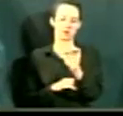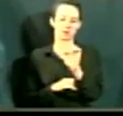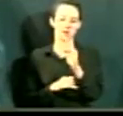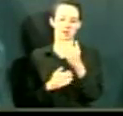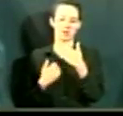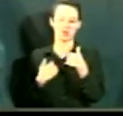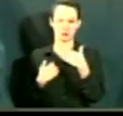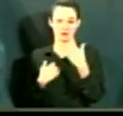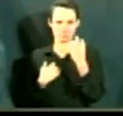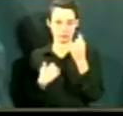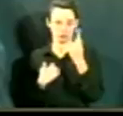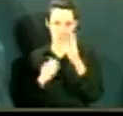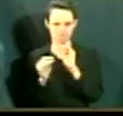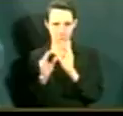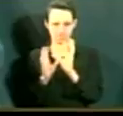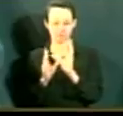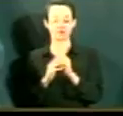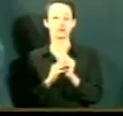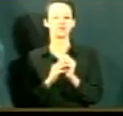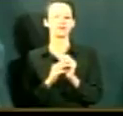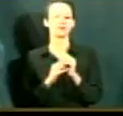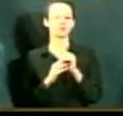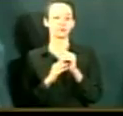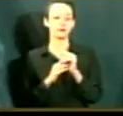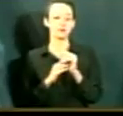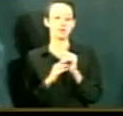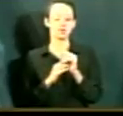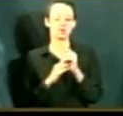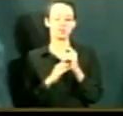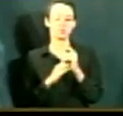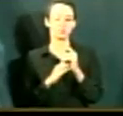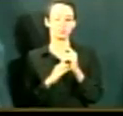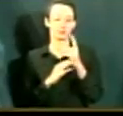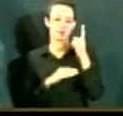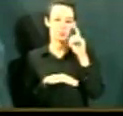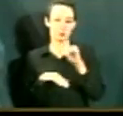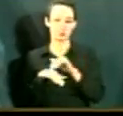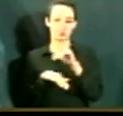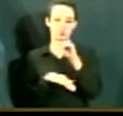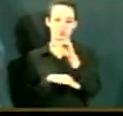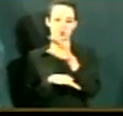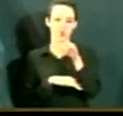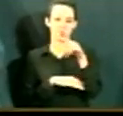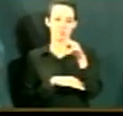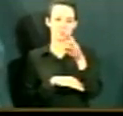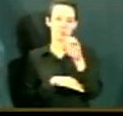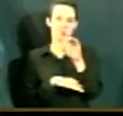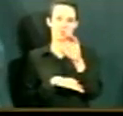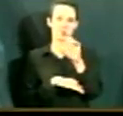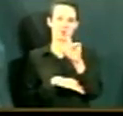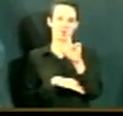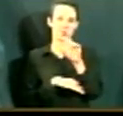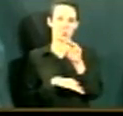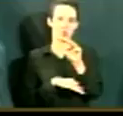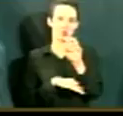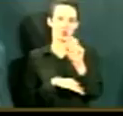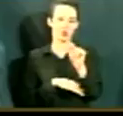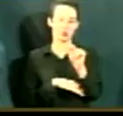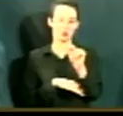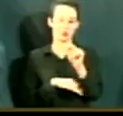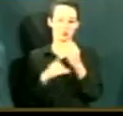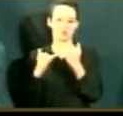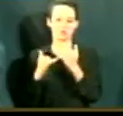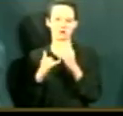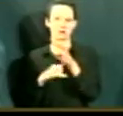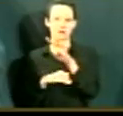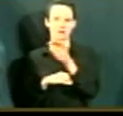sure I understand. In order to send this to procurement, the current